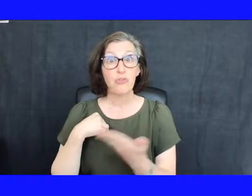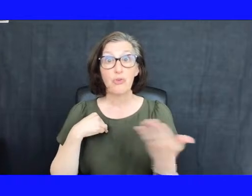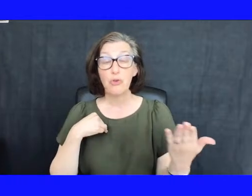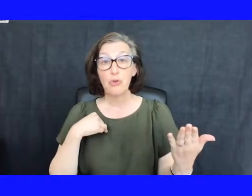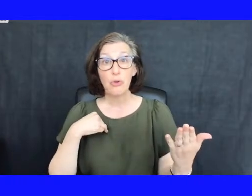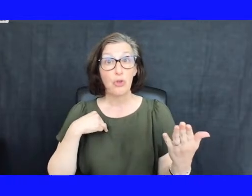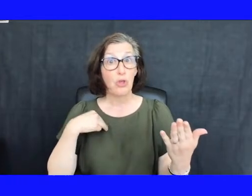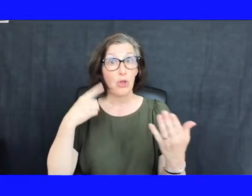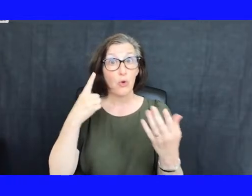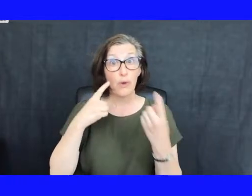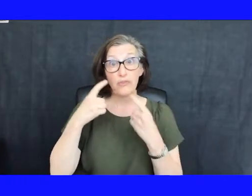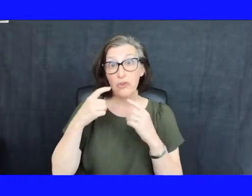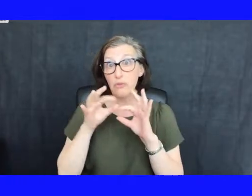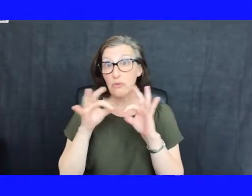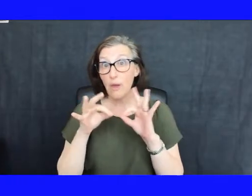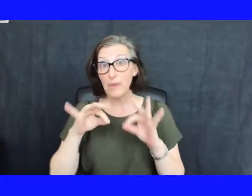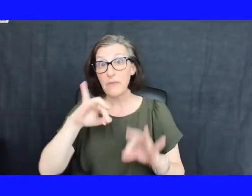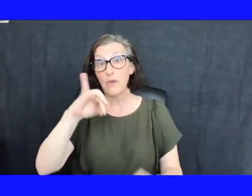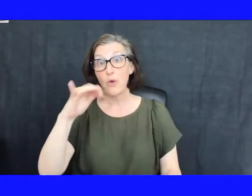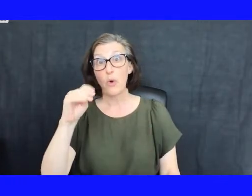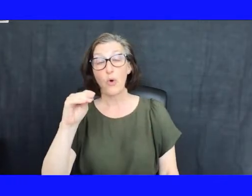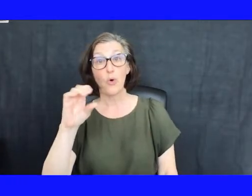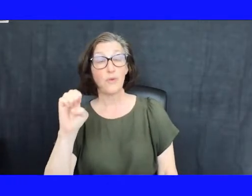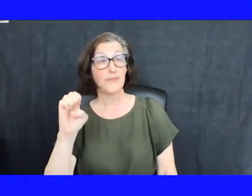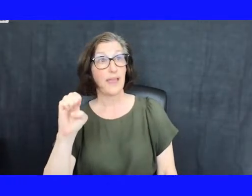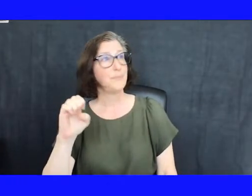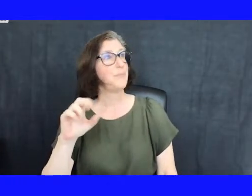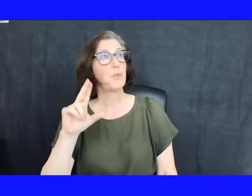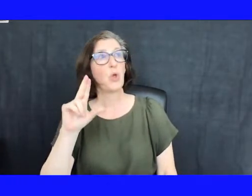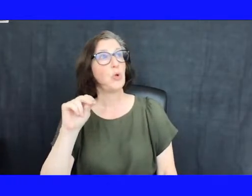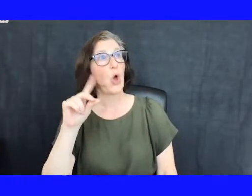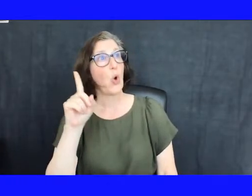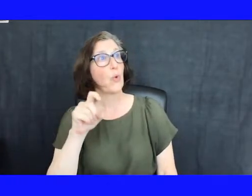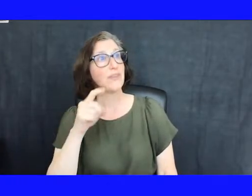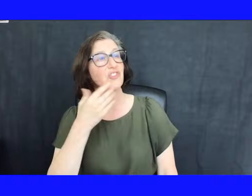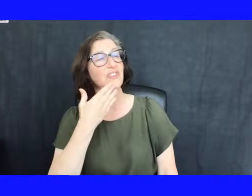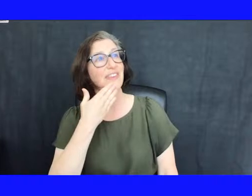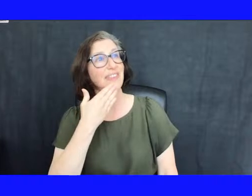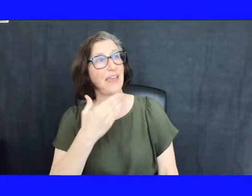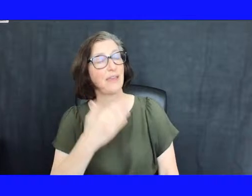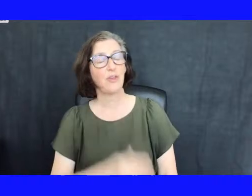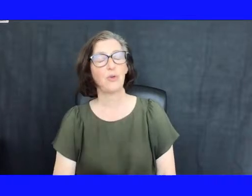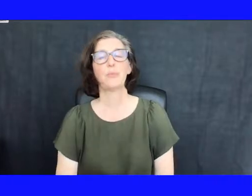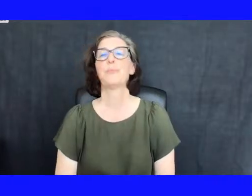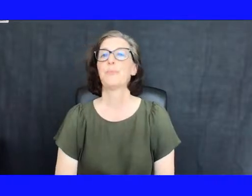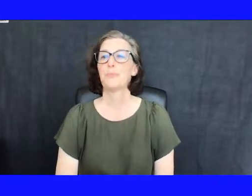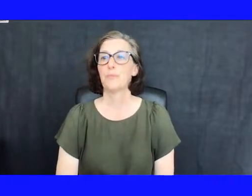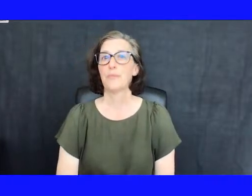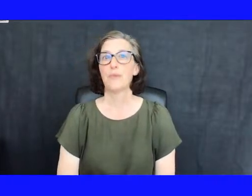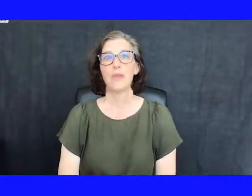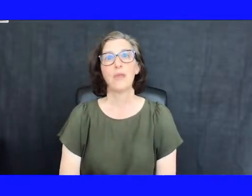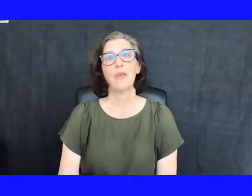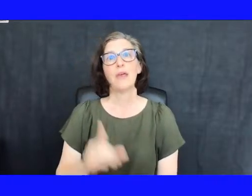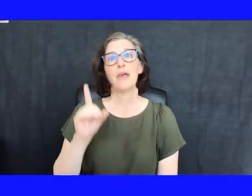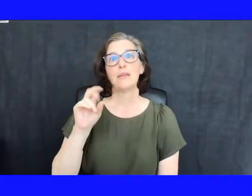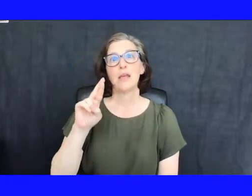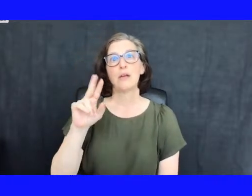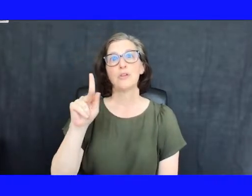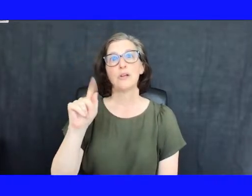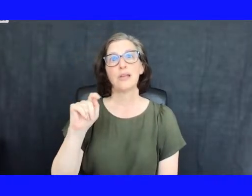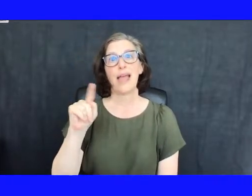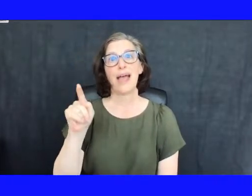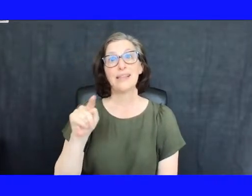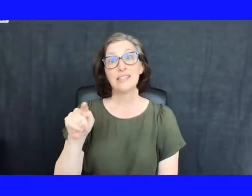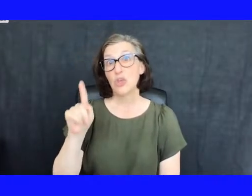then the complainant will go to an external source, or are they not really connected in that way?